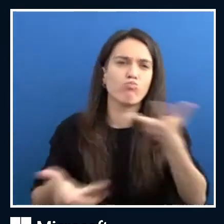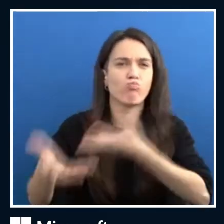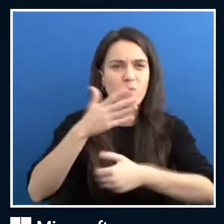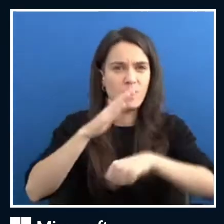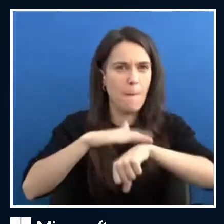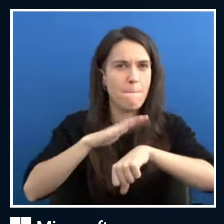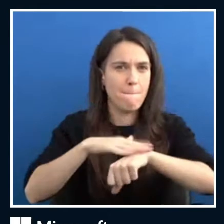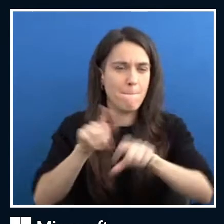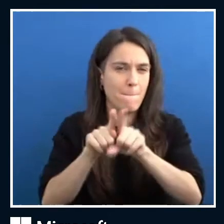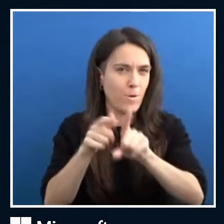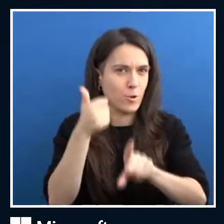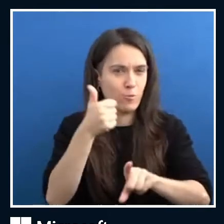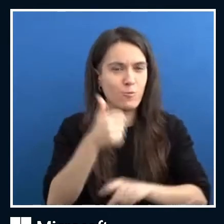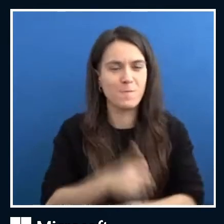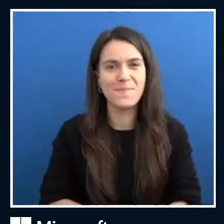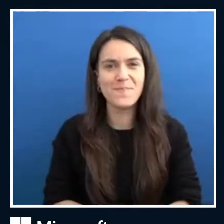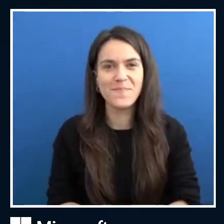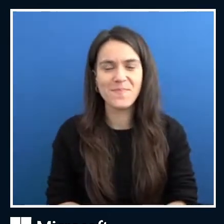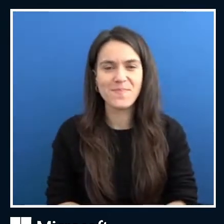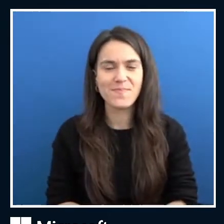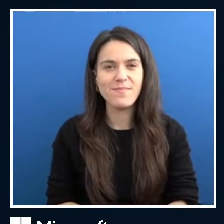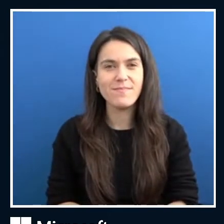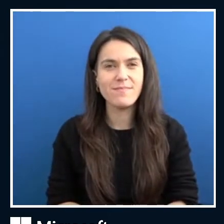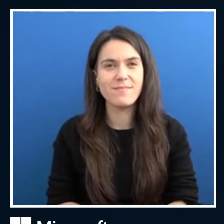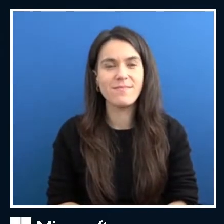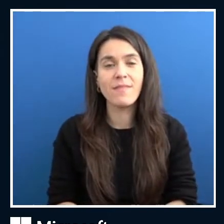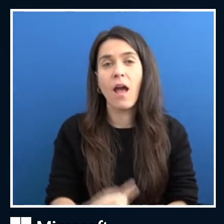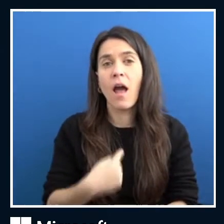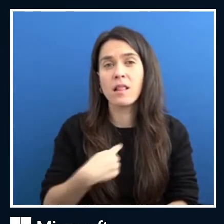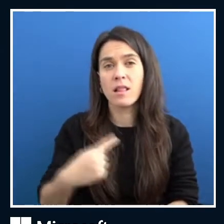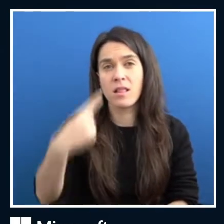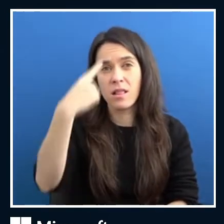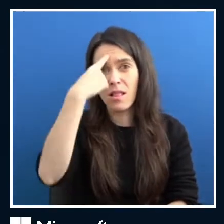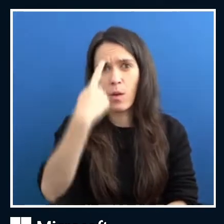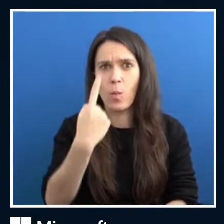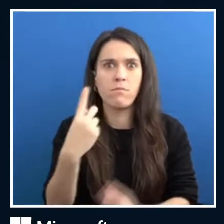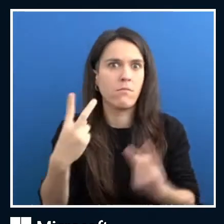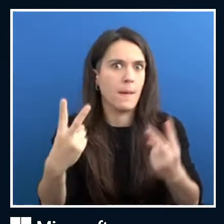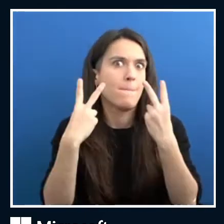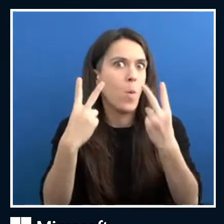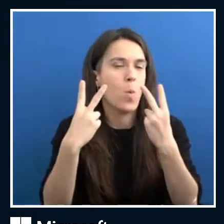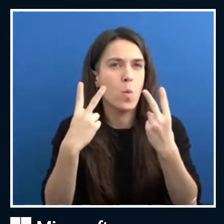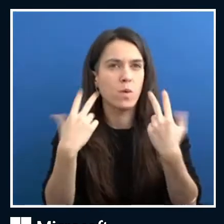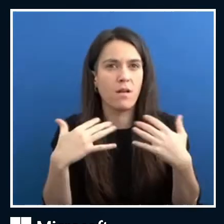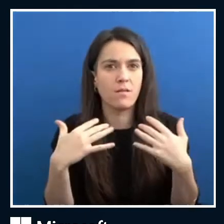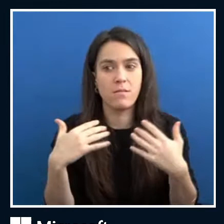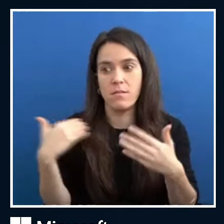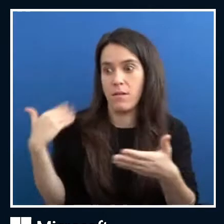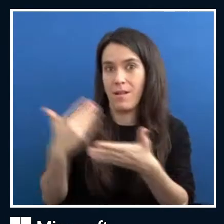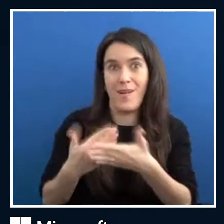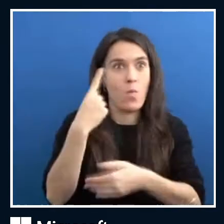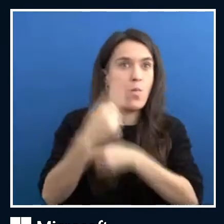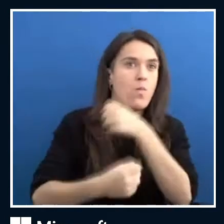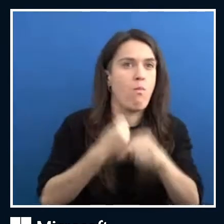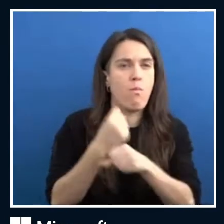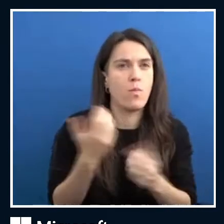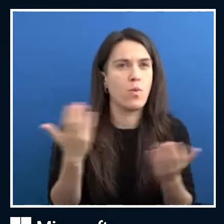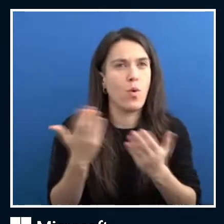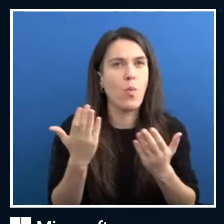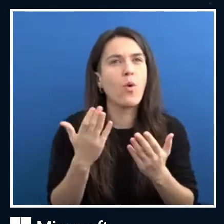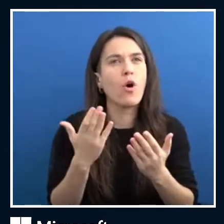I think one of the most important things during the last year was the transformer